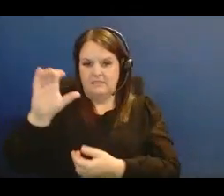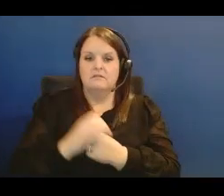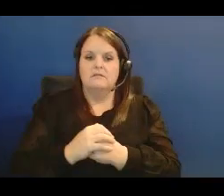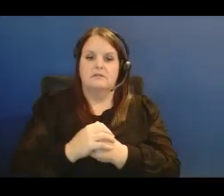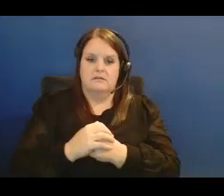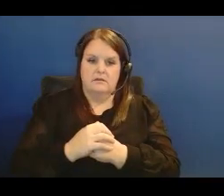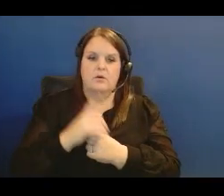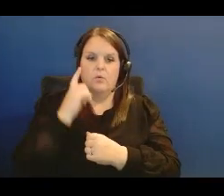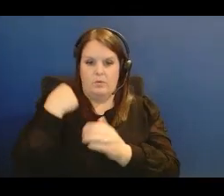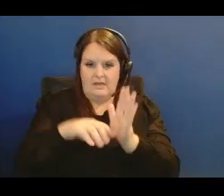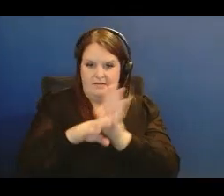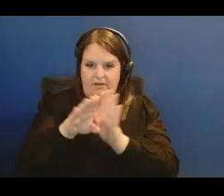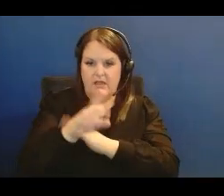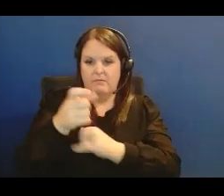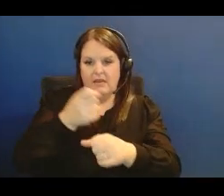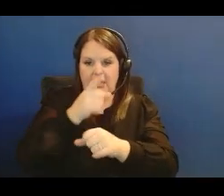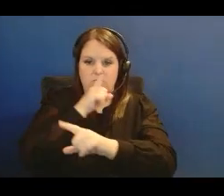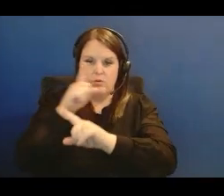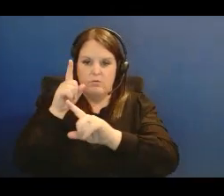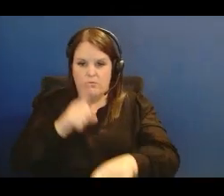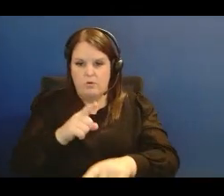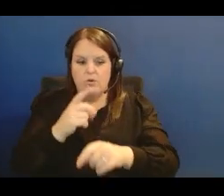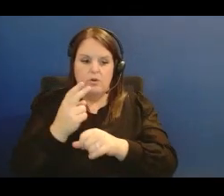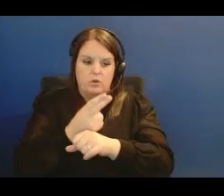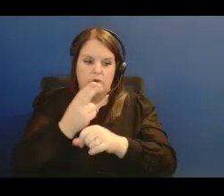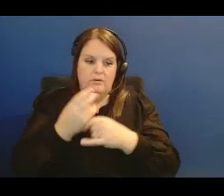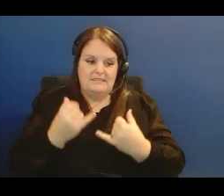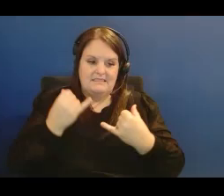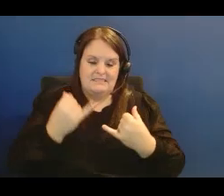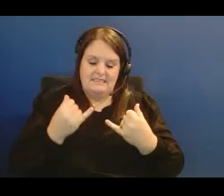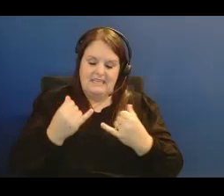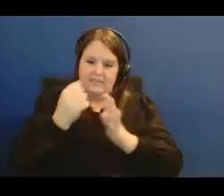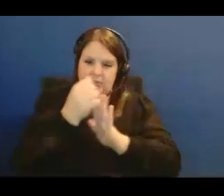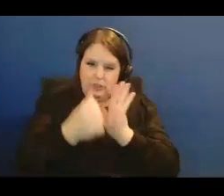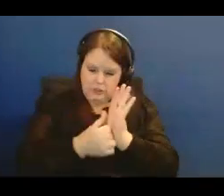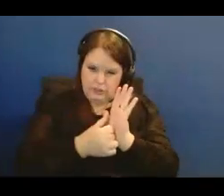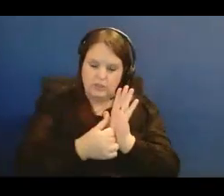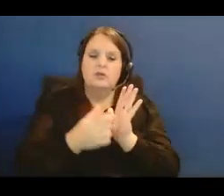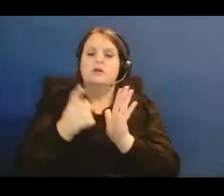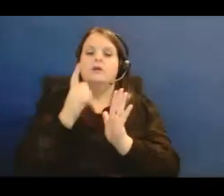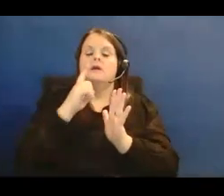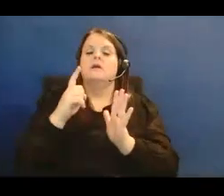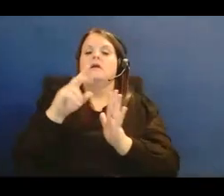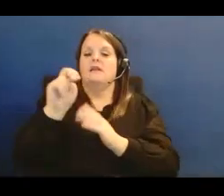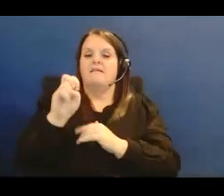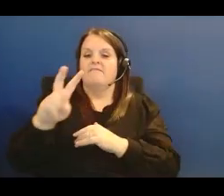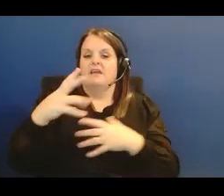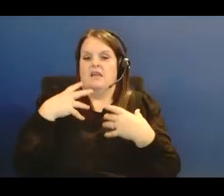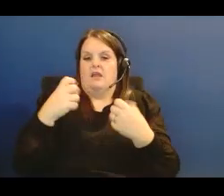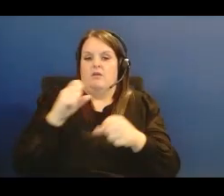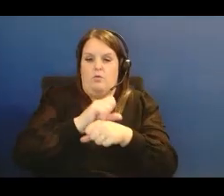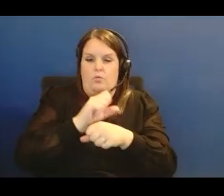we develop an annual report and is in today's agenda. The Nevada Healthcare Workforce and Pipeline Development Work Group,